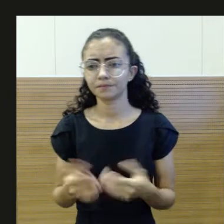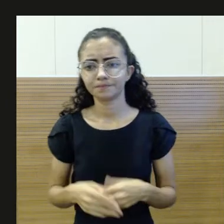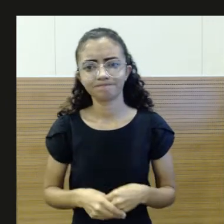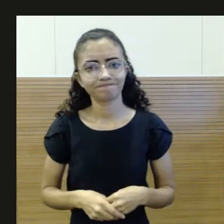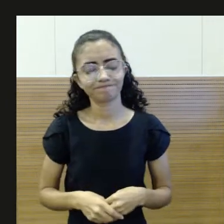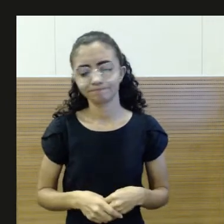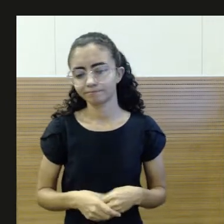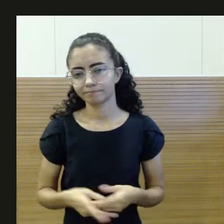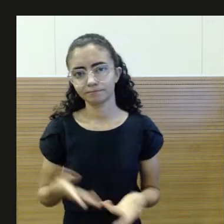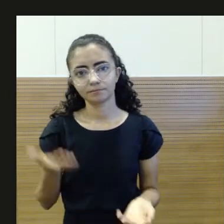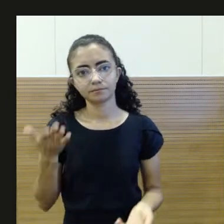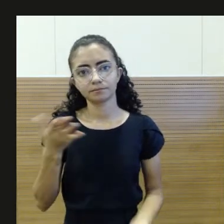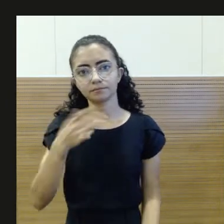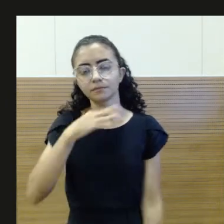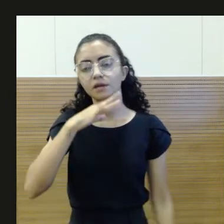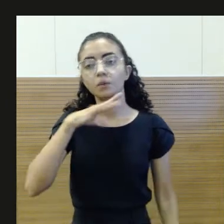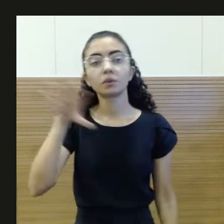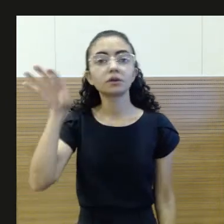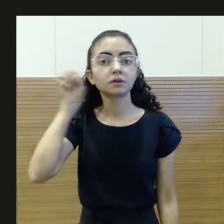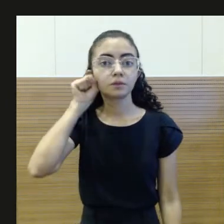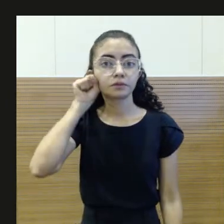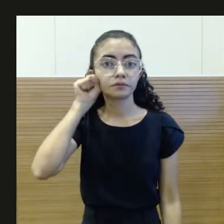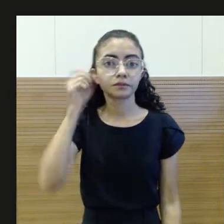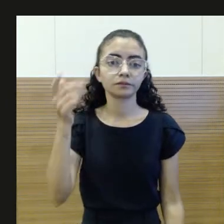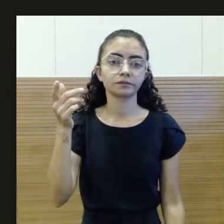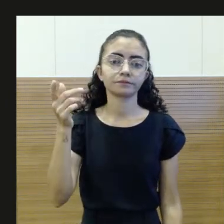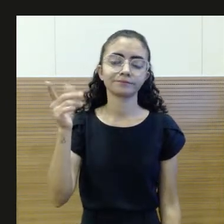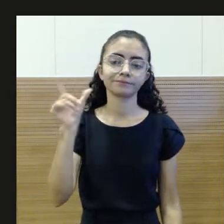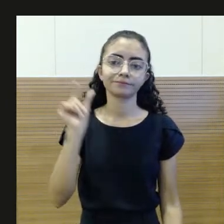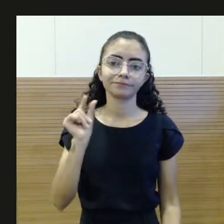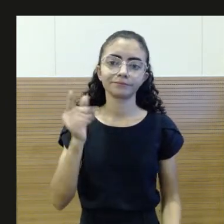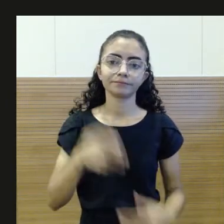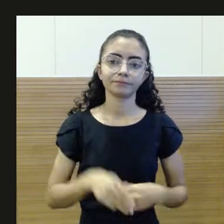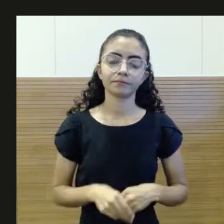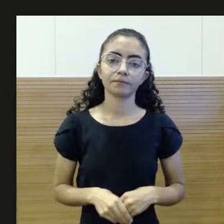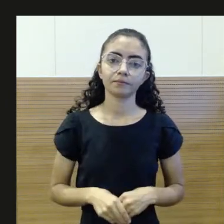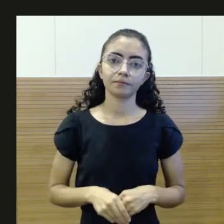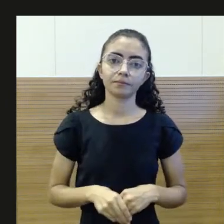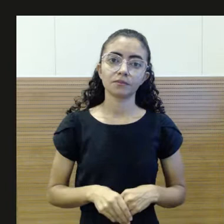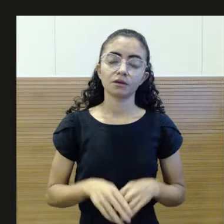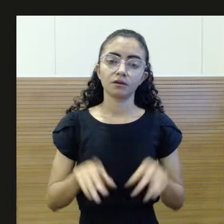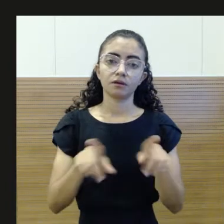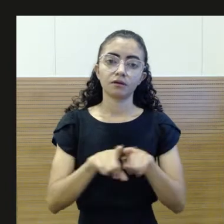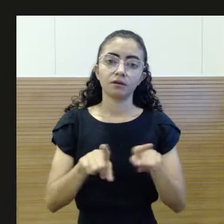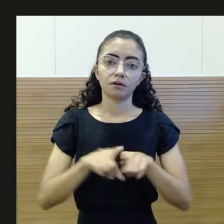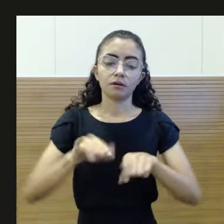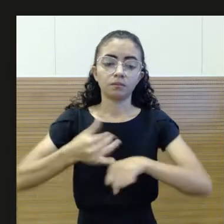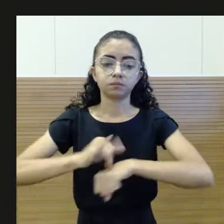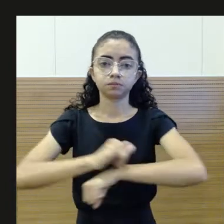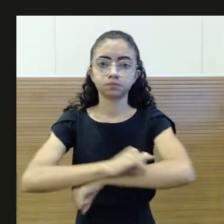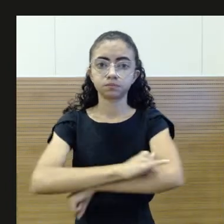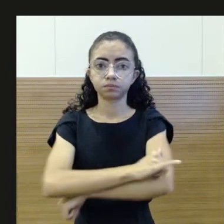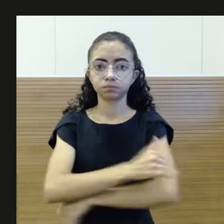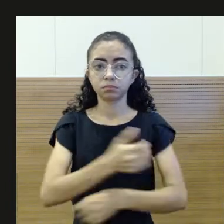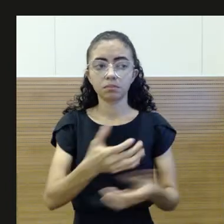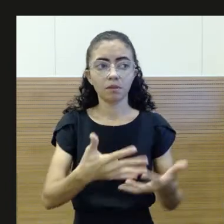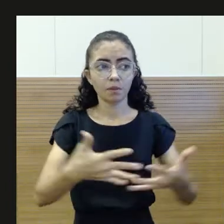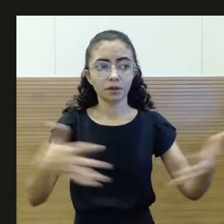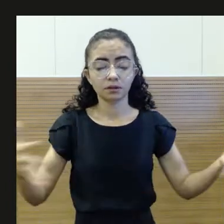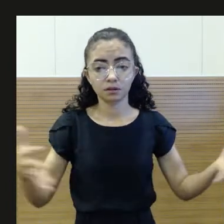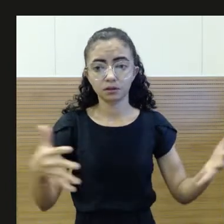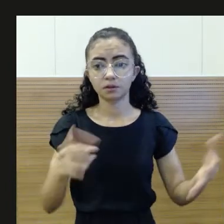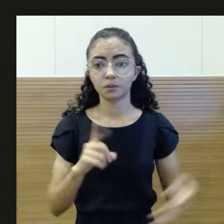obesity is growing more than overweight rates, and concerns us